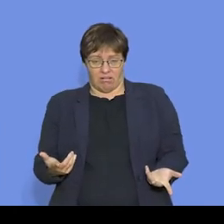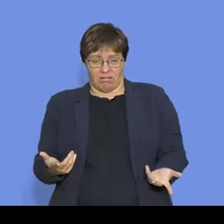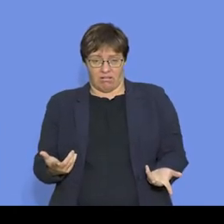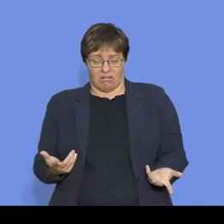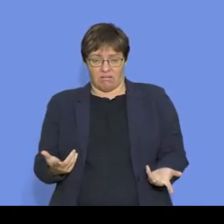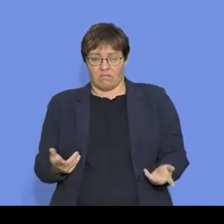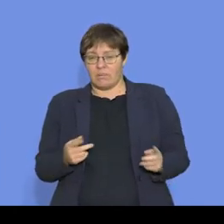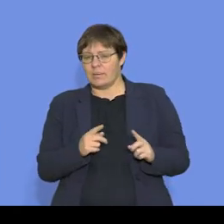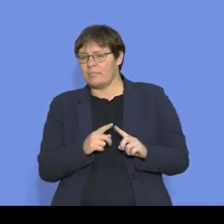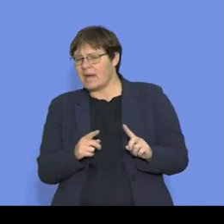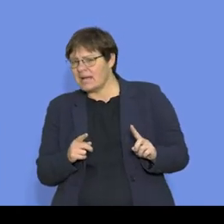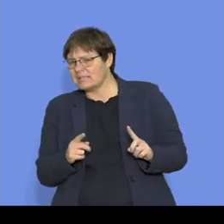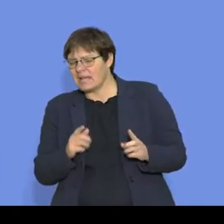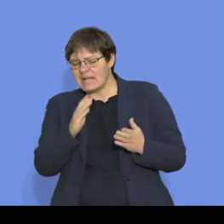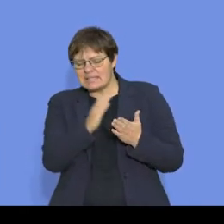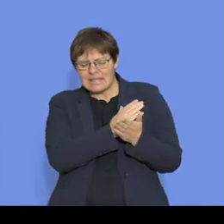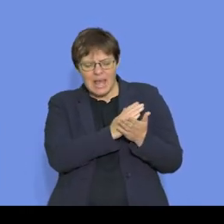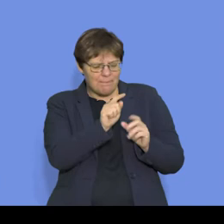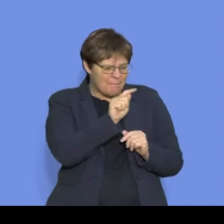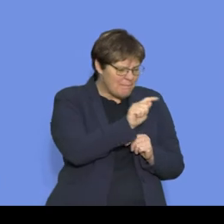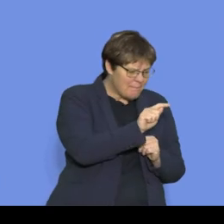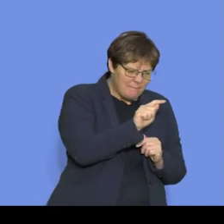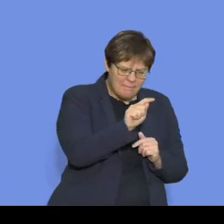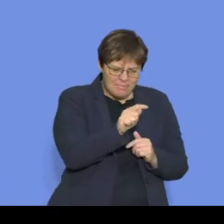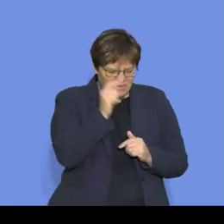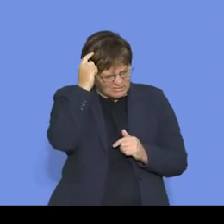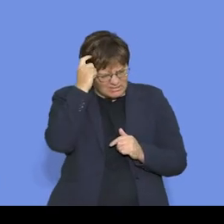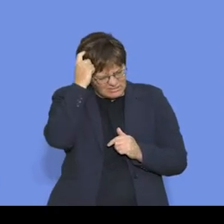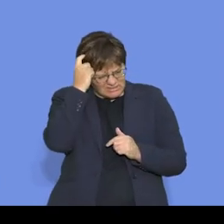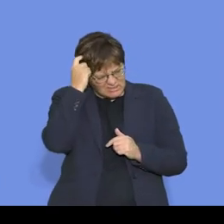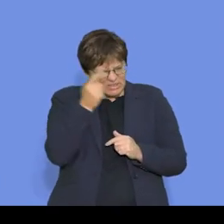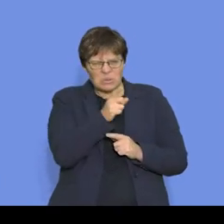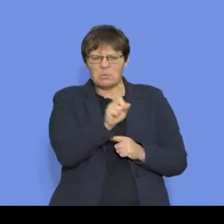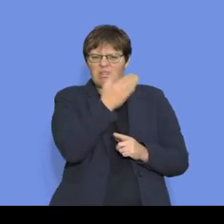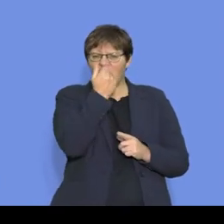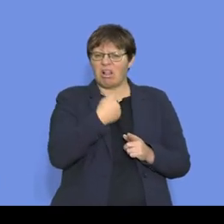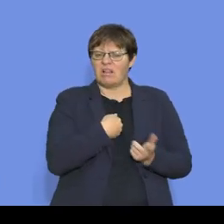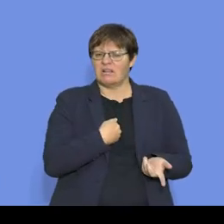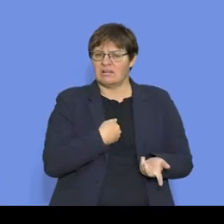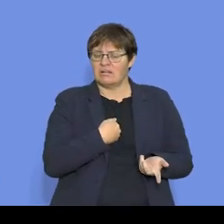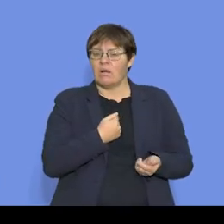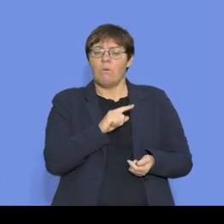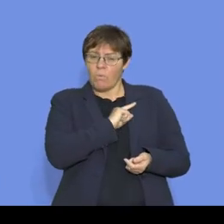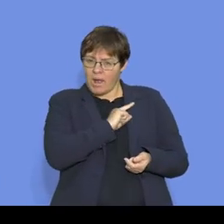But there are some fossils that have given scientists headaches because they